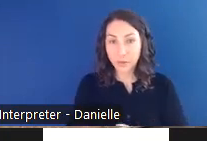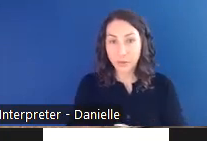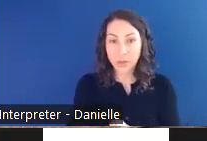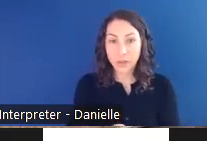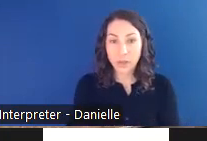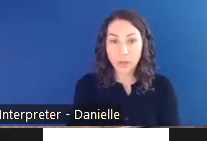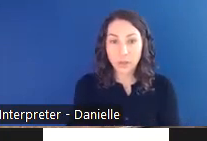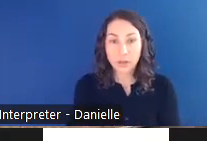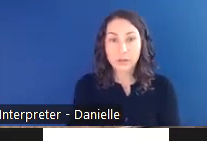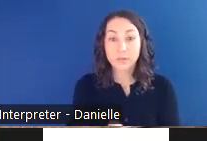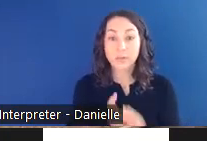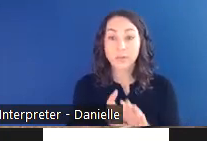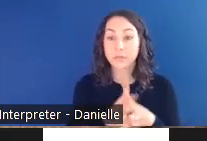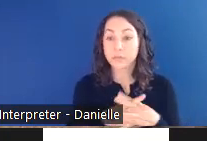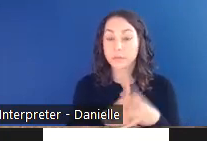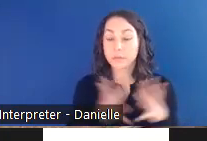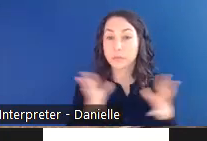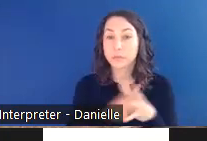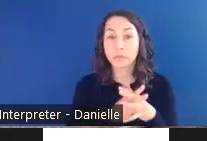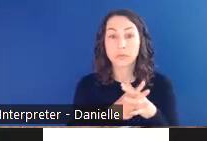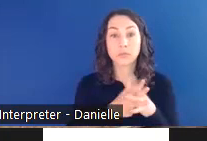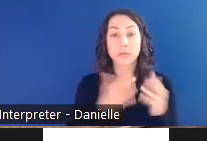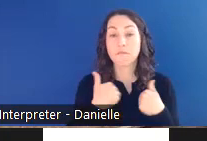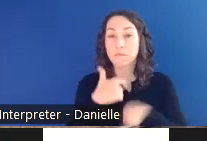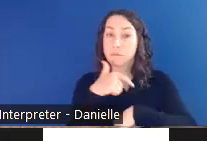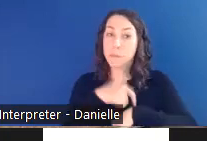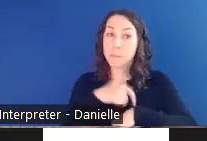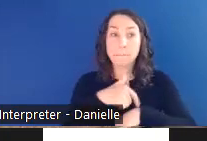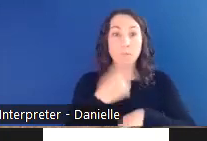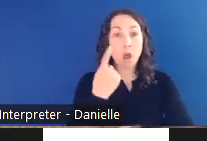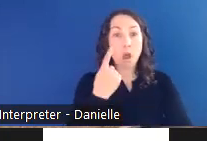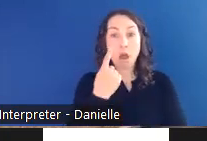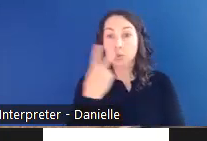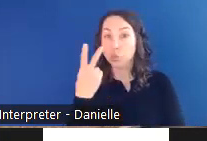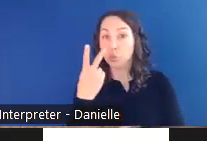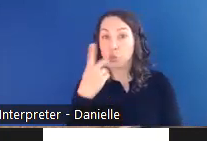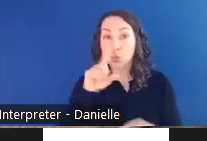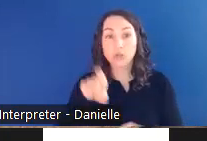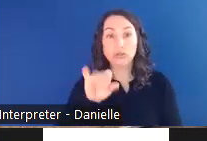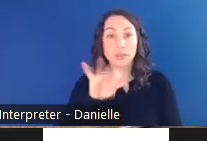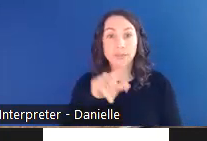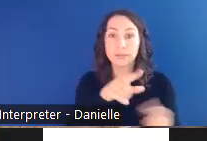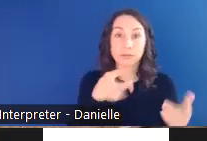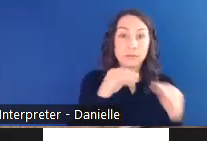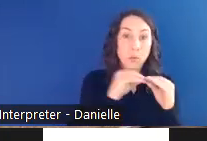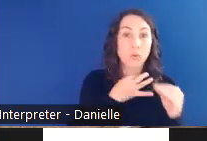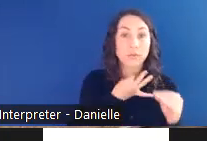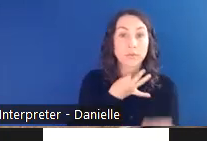Got time for probably one or two more questions if there's anything we can address for you.